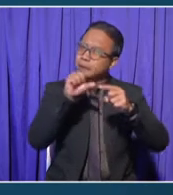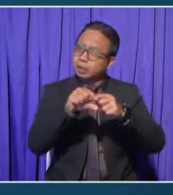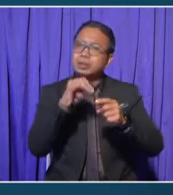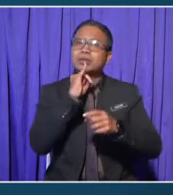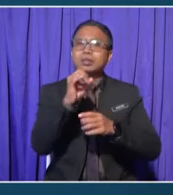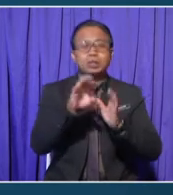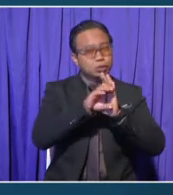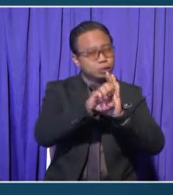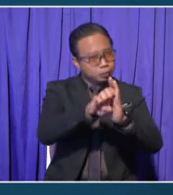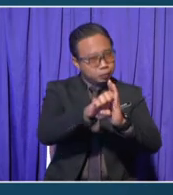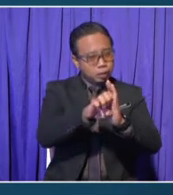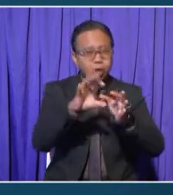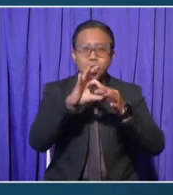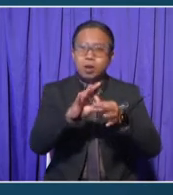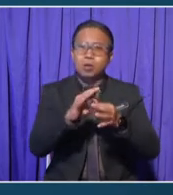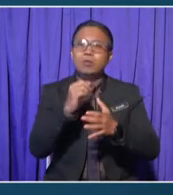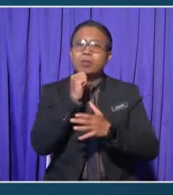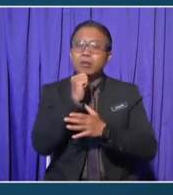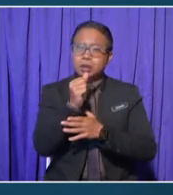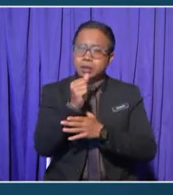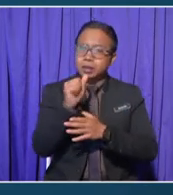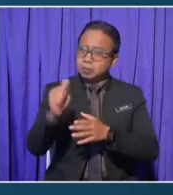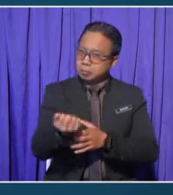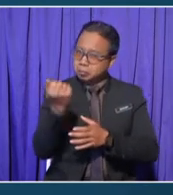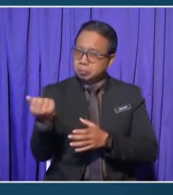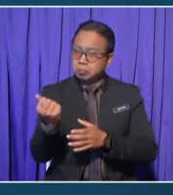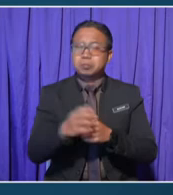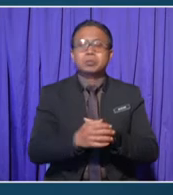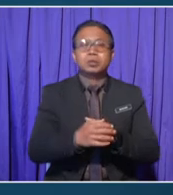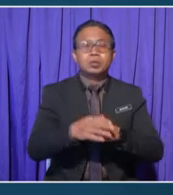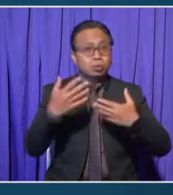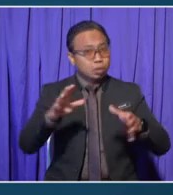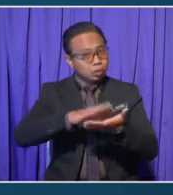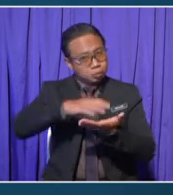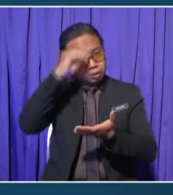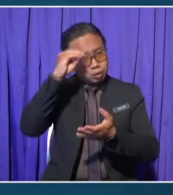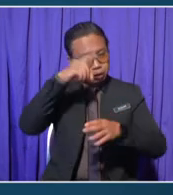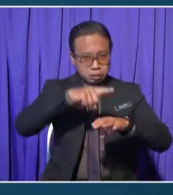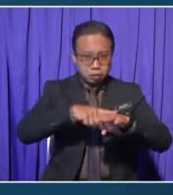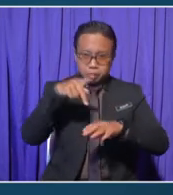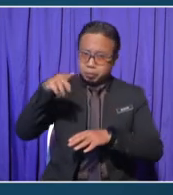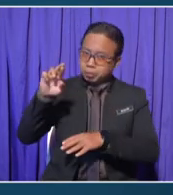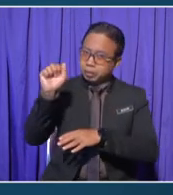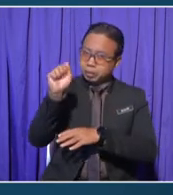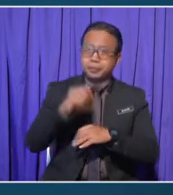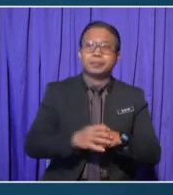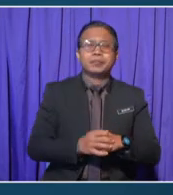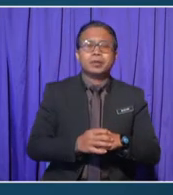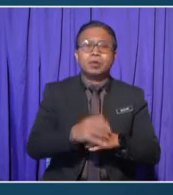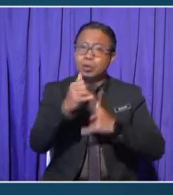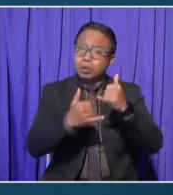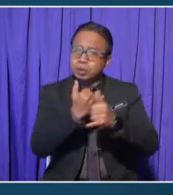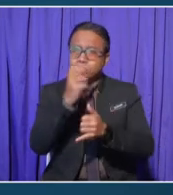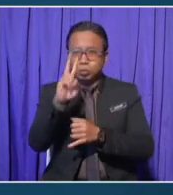an example of a non-standard tool, which you already learned in the kindergarten. For year